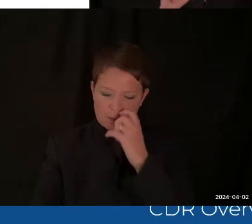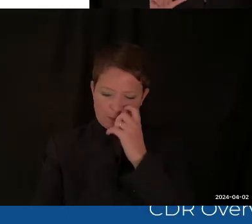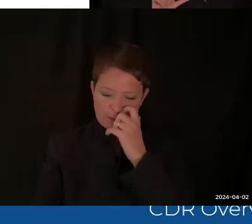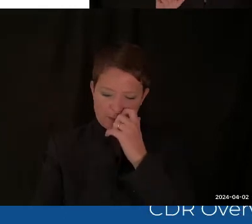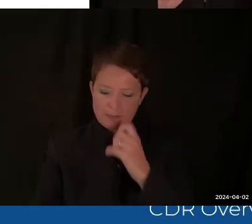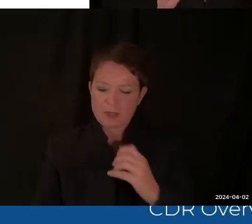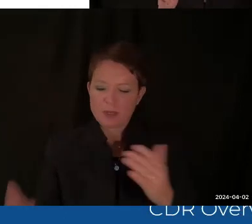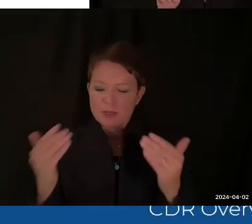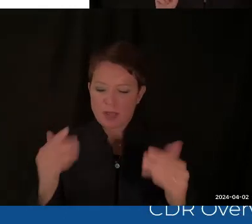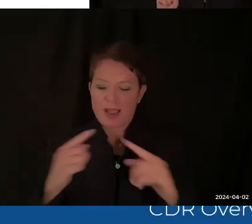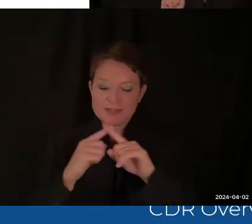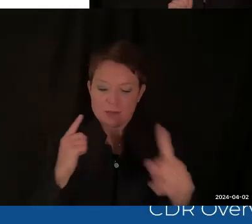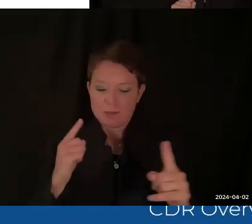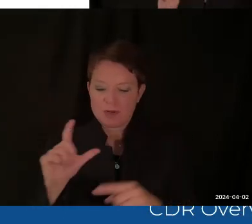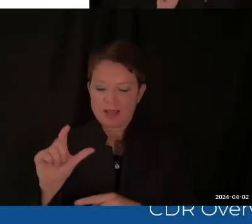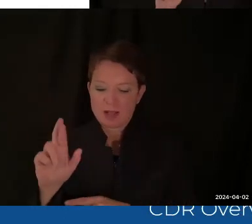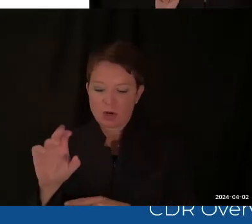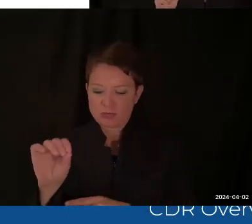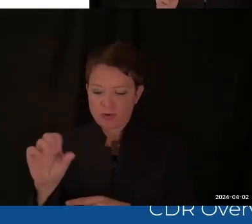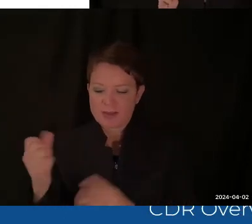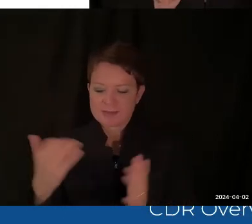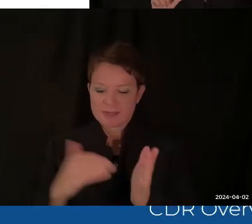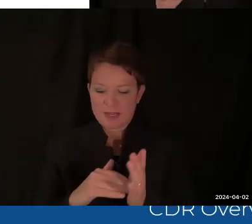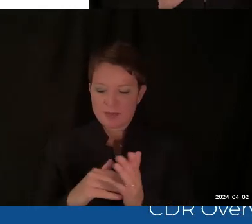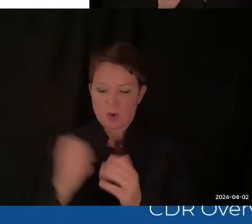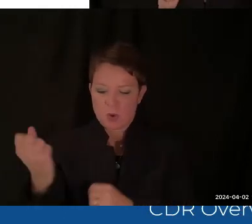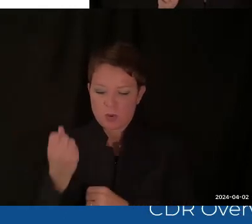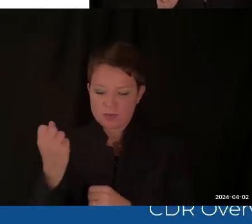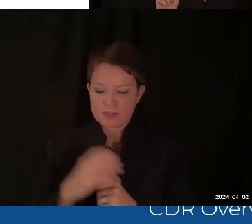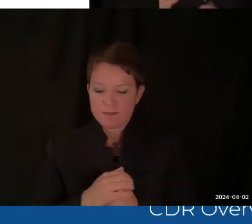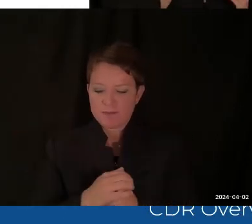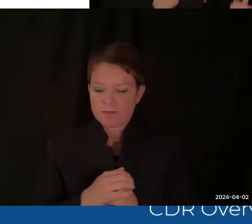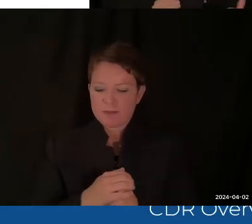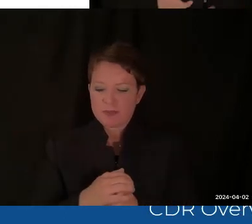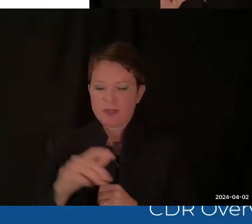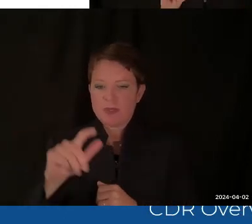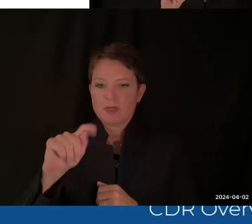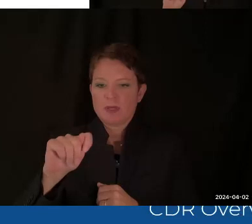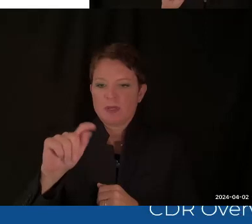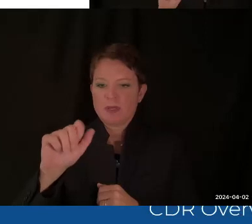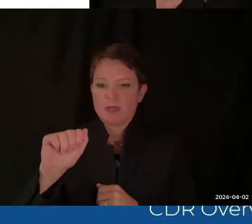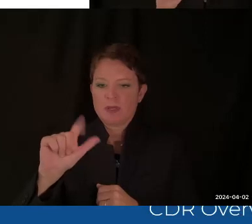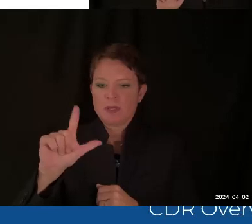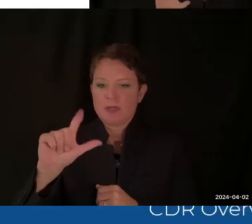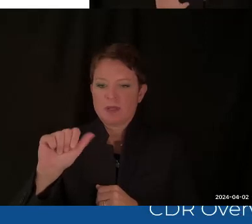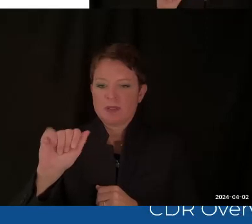Okay, we'll try LR Cross in just a second. We'll try with Talani Mathis.